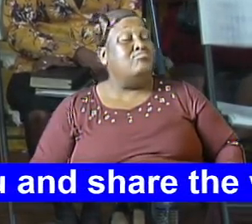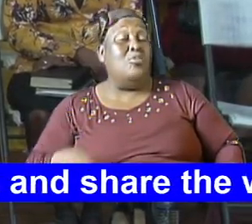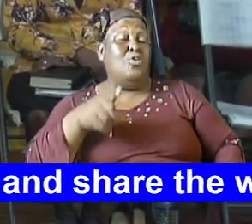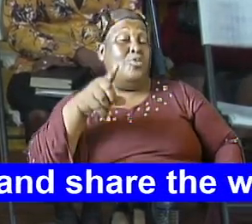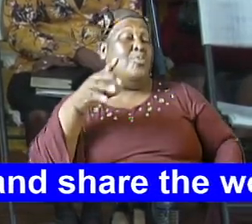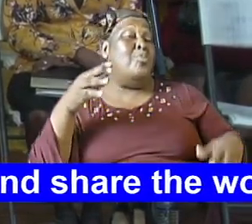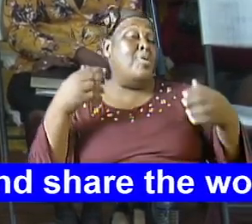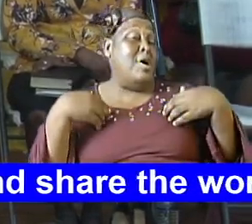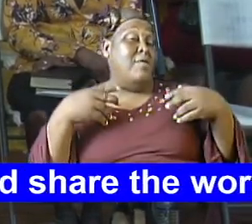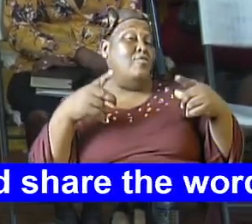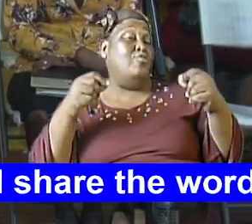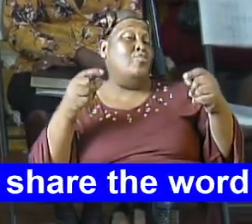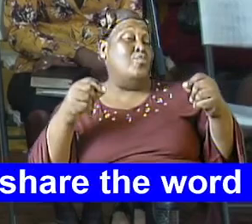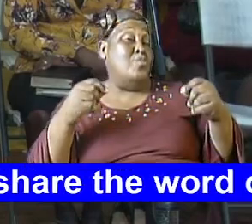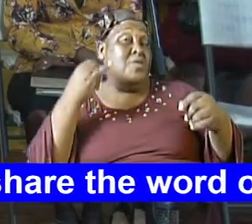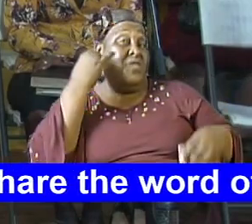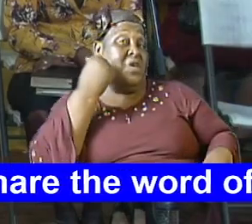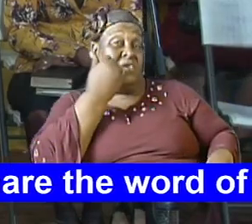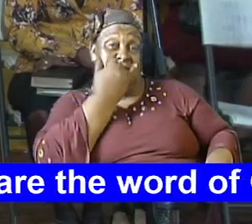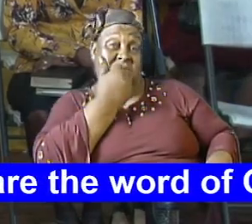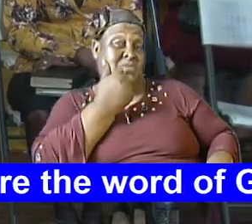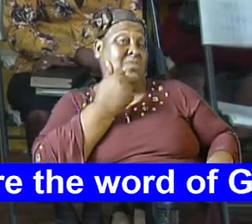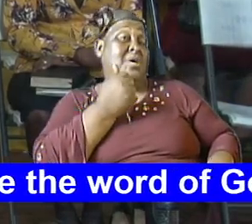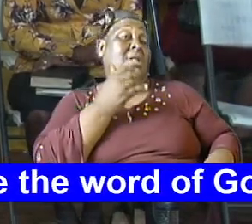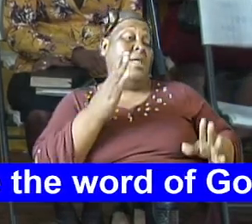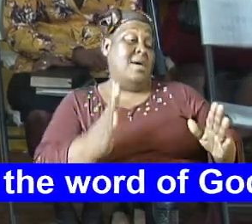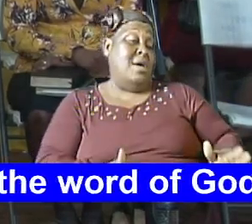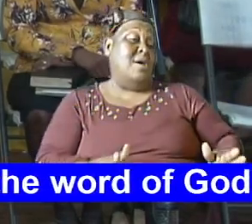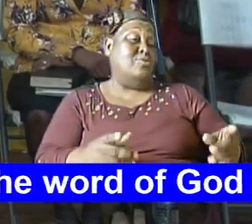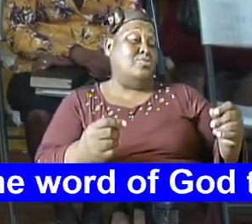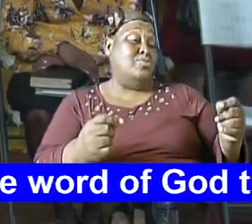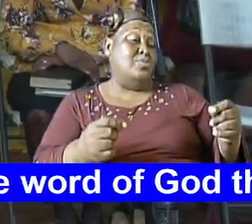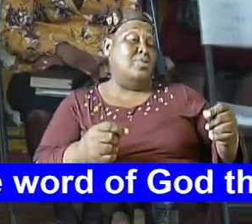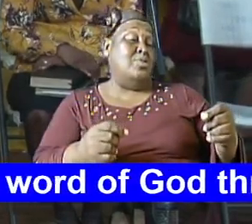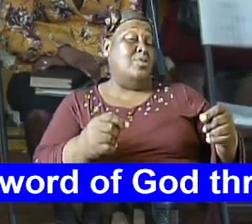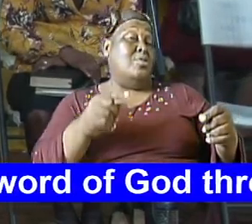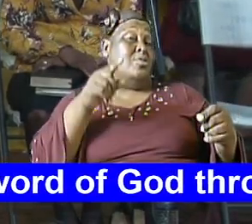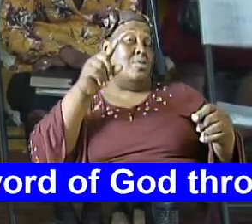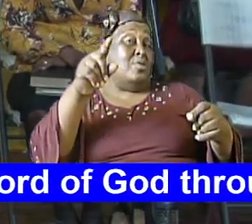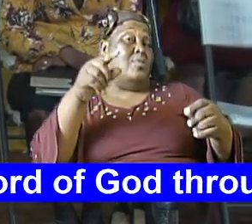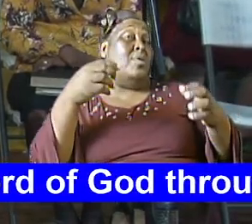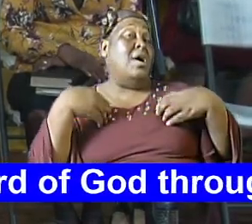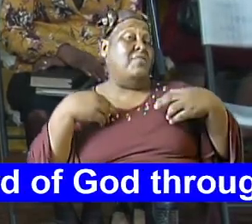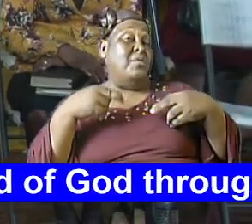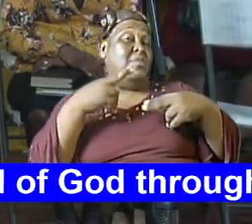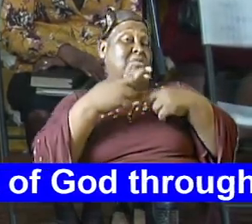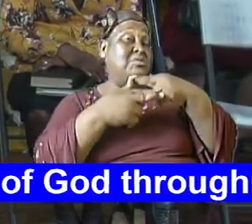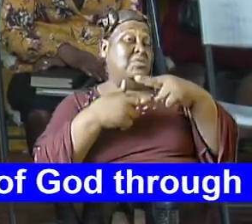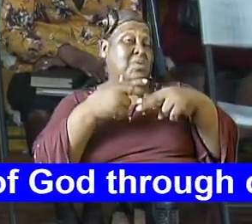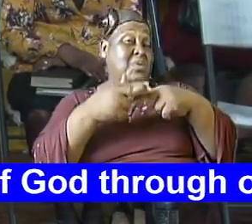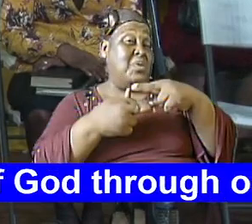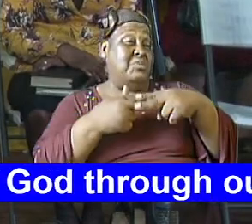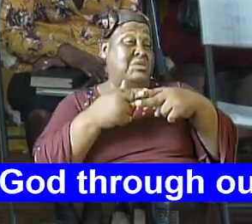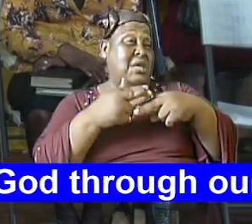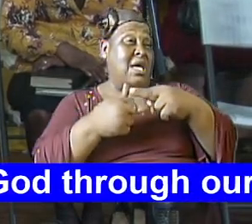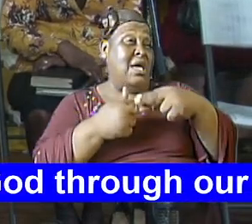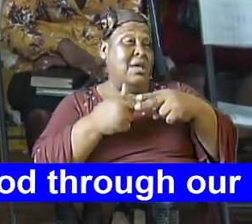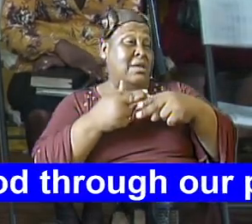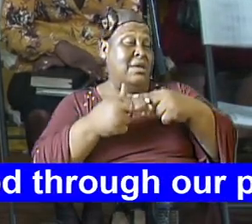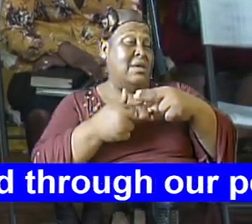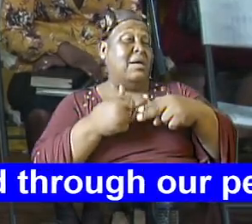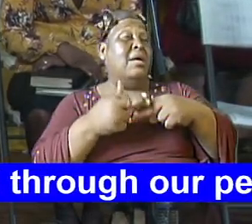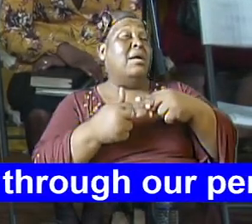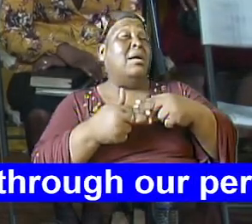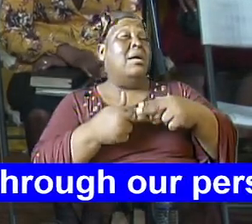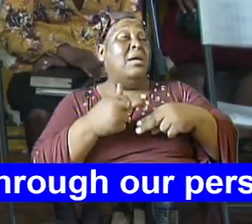But you have to do the things that the Israelites do. They have to be circumcised, right? All the other things.